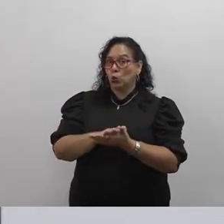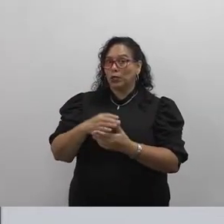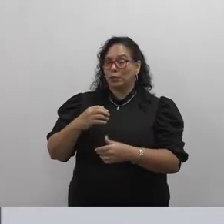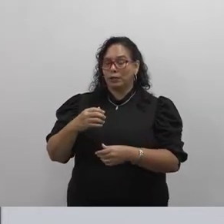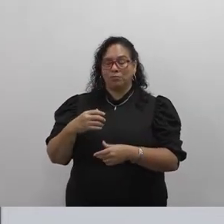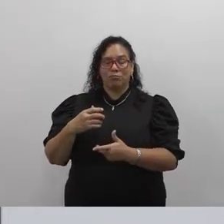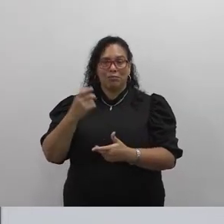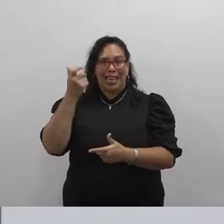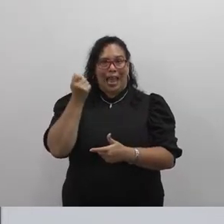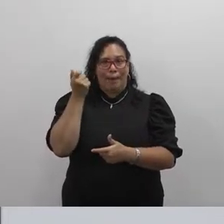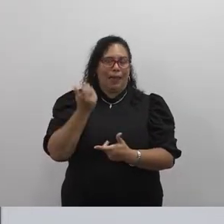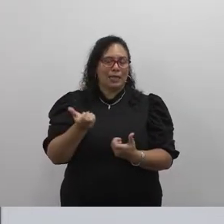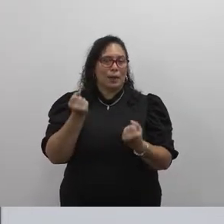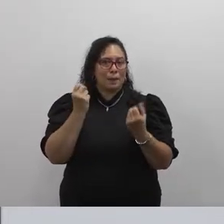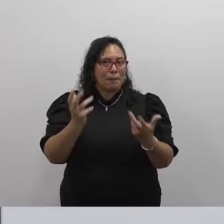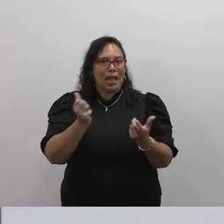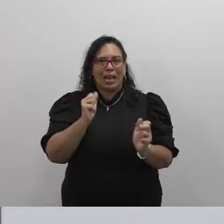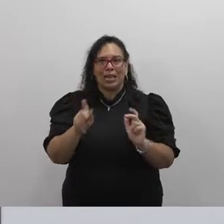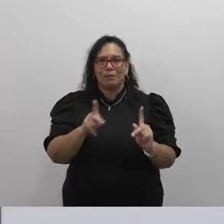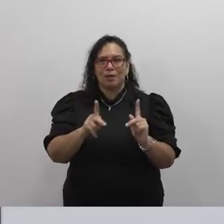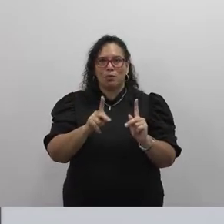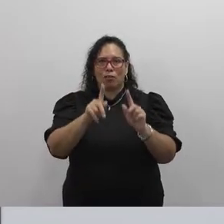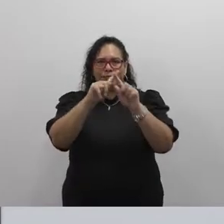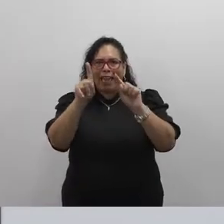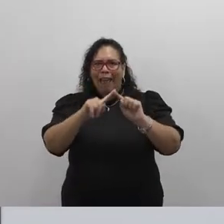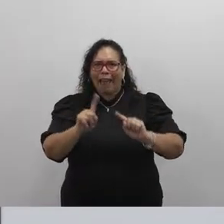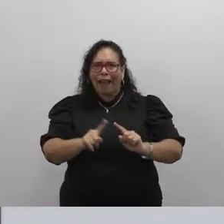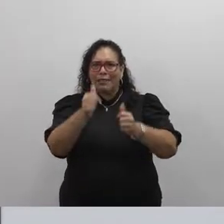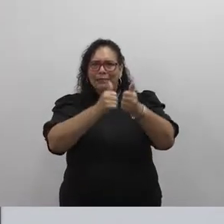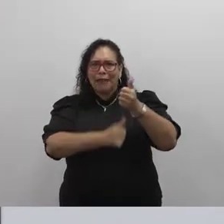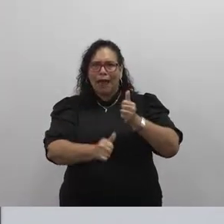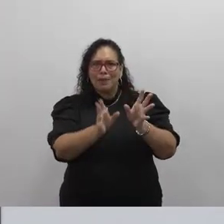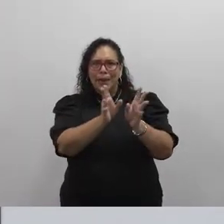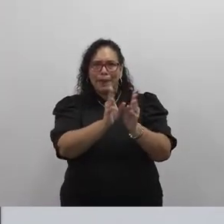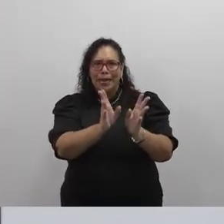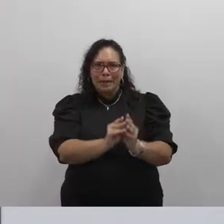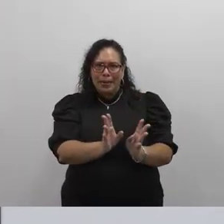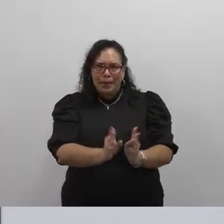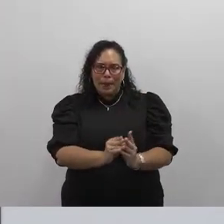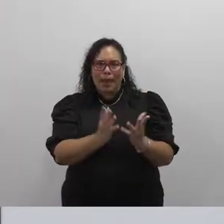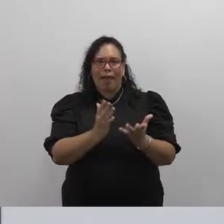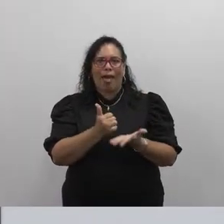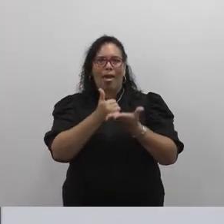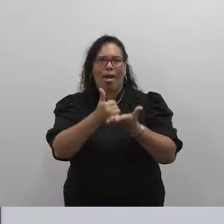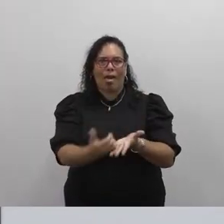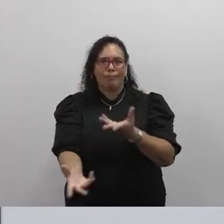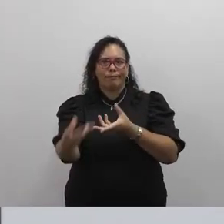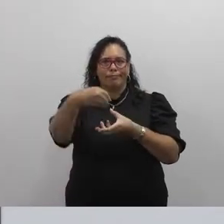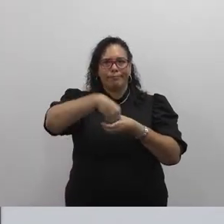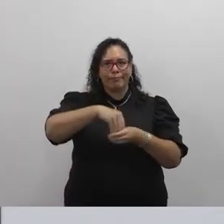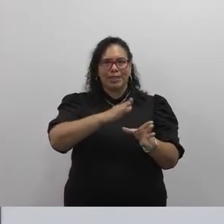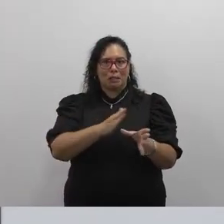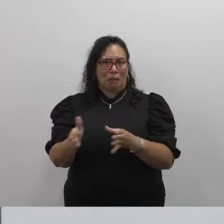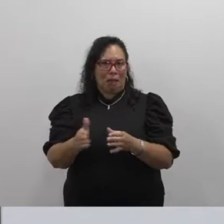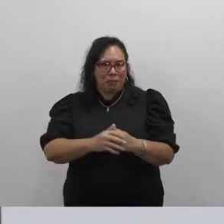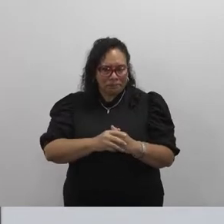room who've helped us via different subcommittees and help inform this plan in its entirety as well.